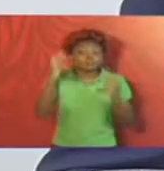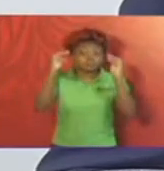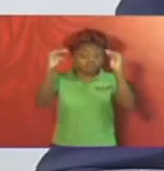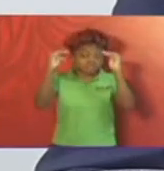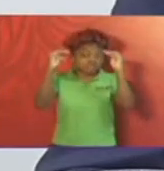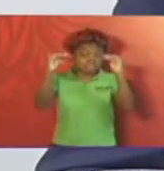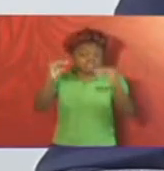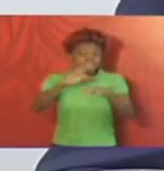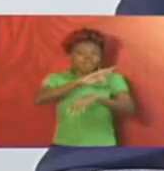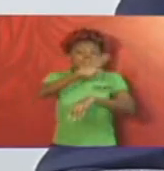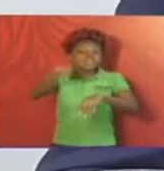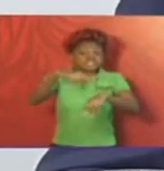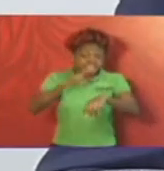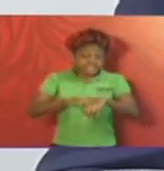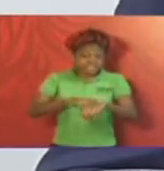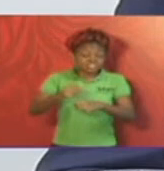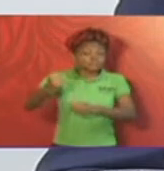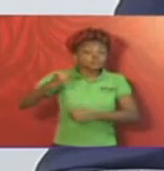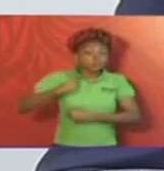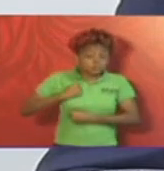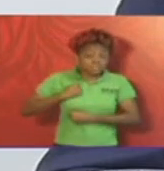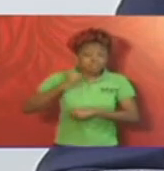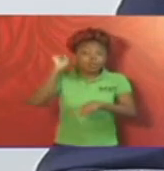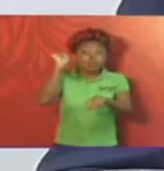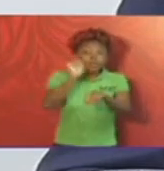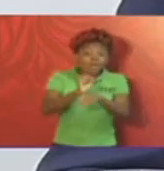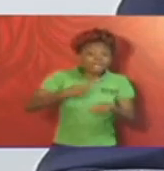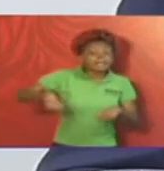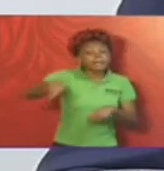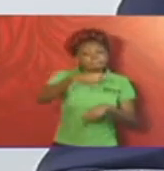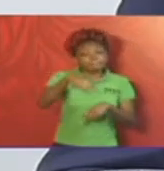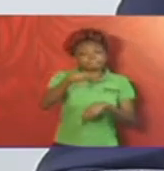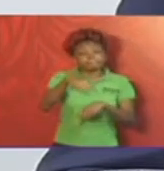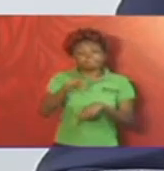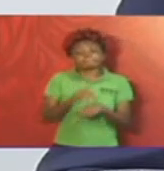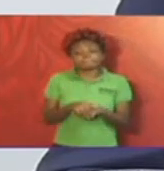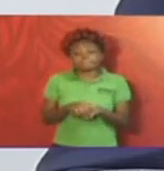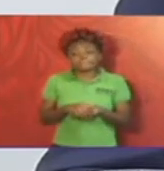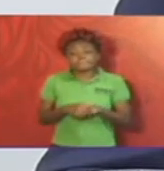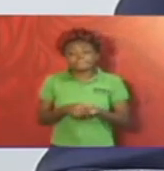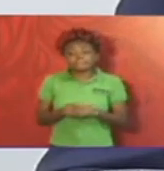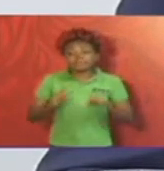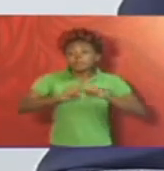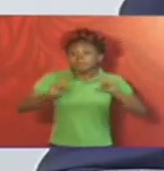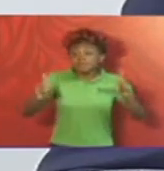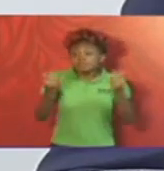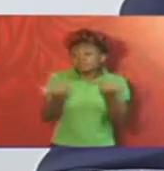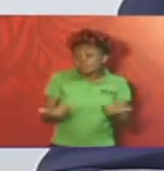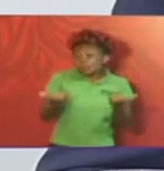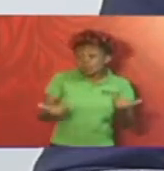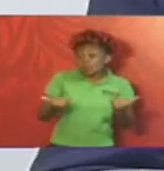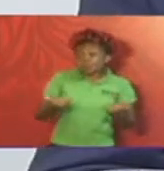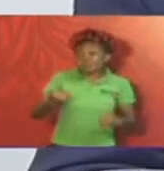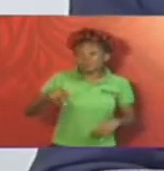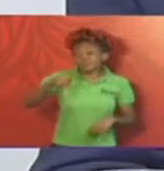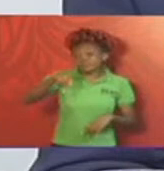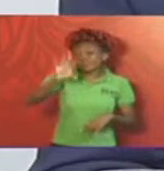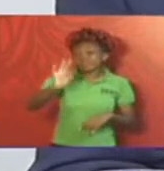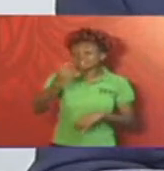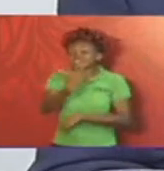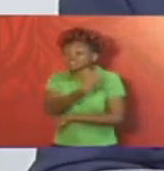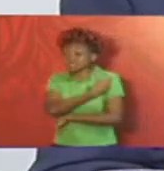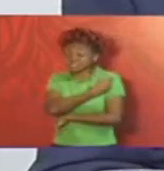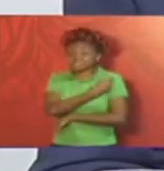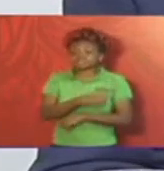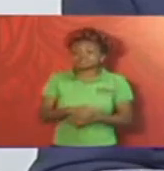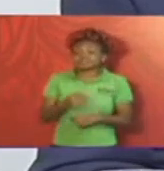current batch of Pfizer vaccines is solely dedicated for the use of those 12 to 18, right? That 200 before was what